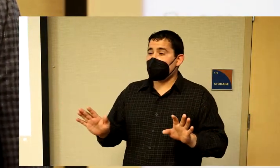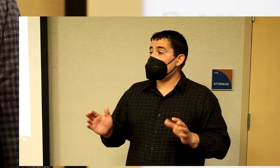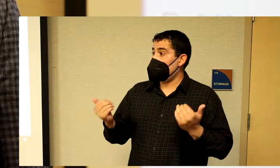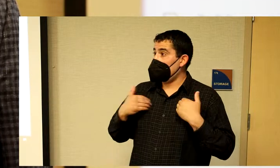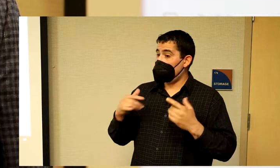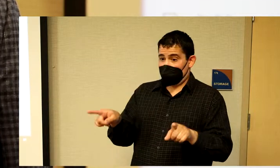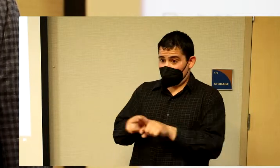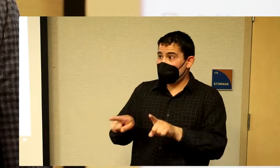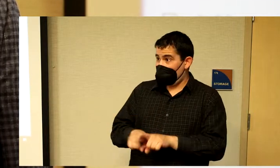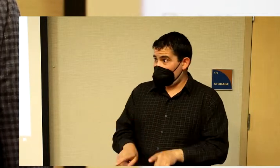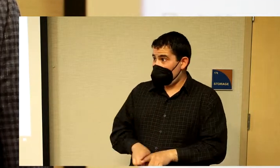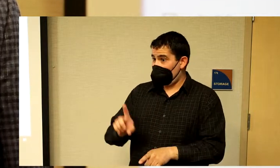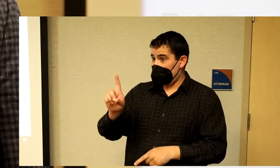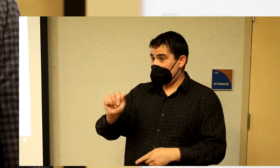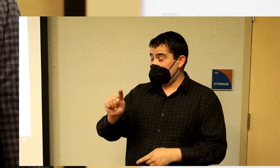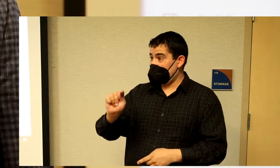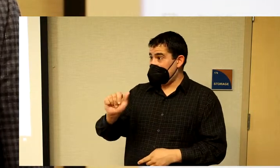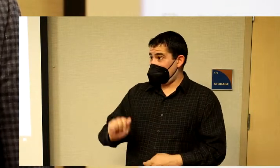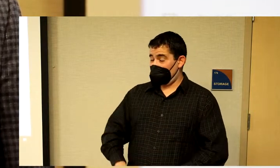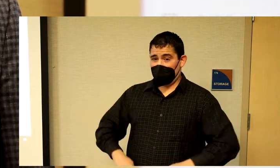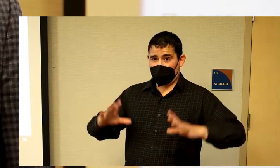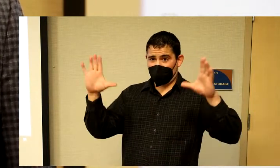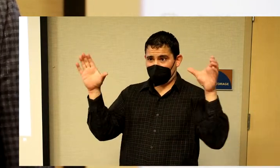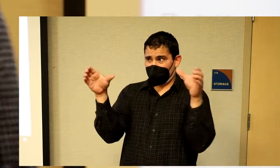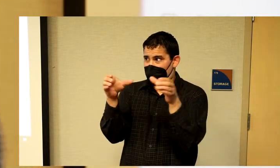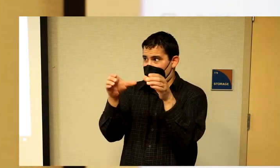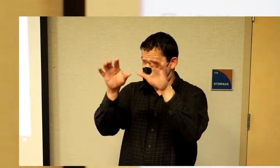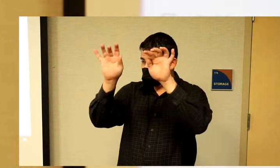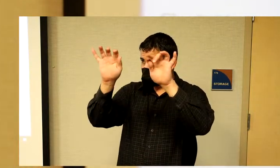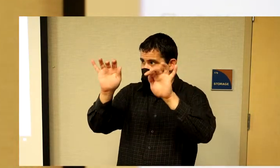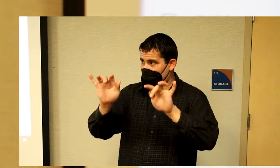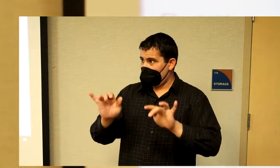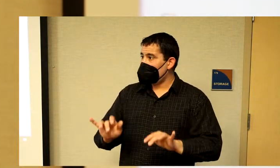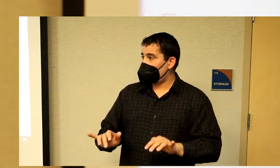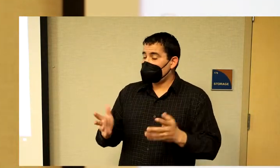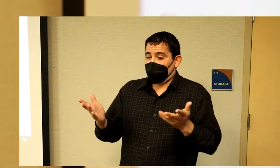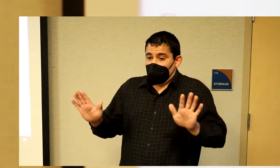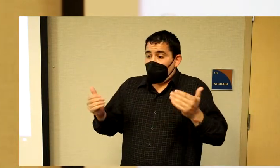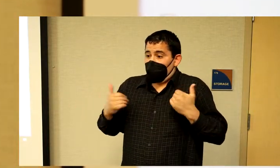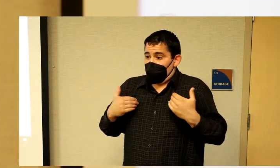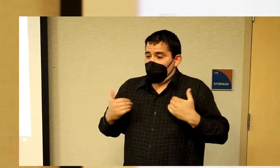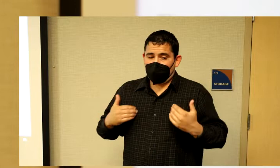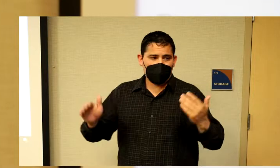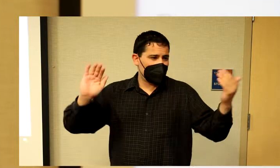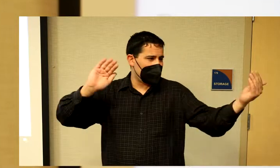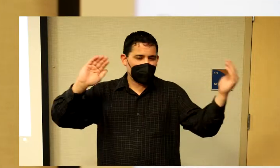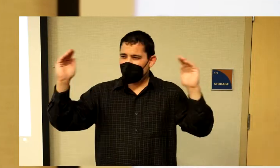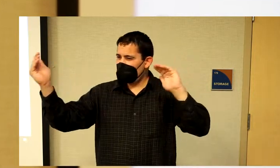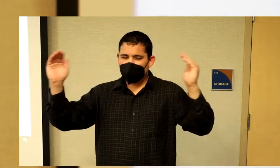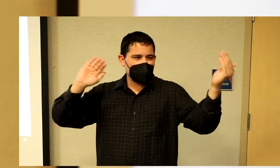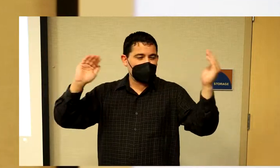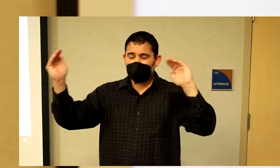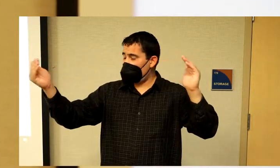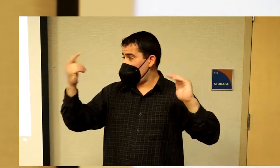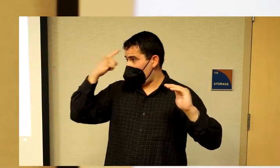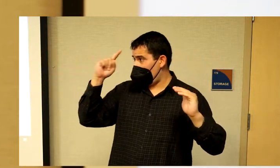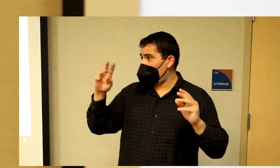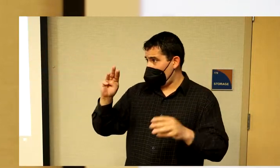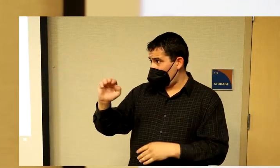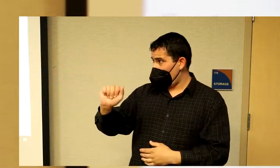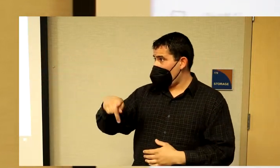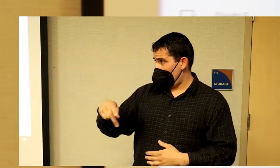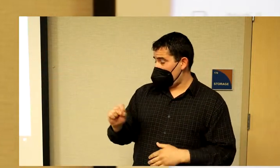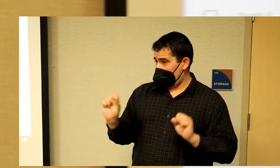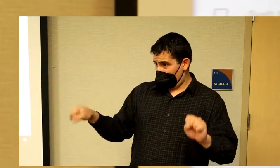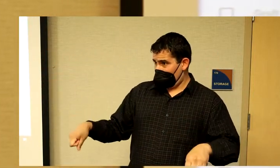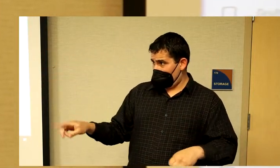data compiled for map 6, so we have a full and honest comparison between all of the maps for us to